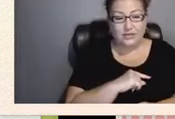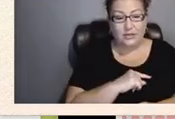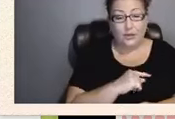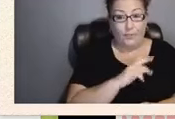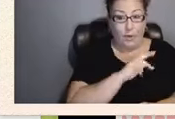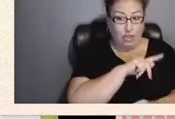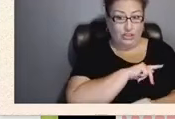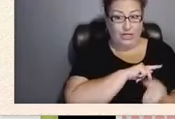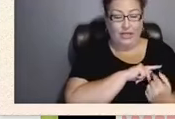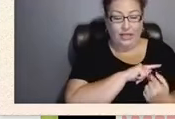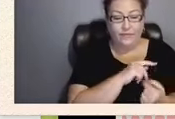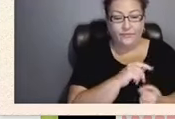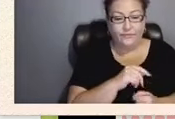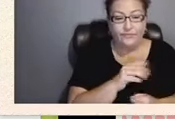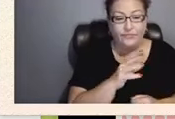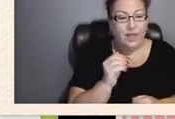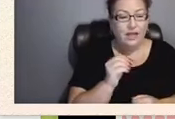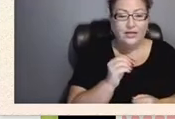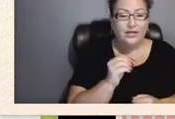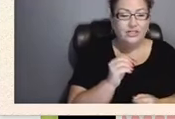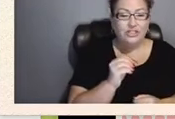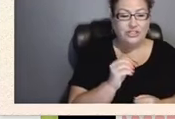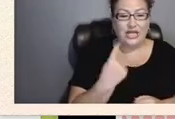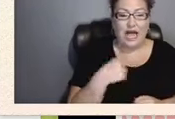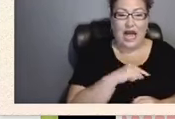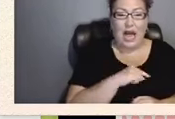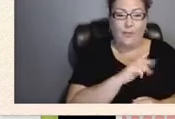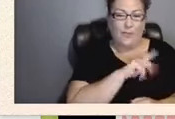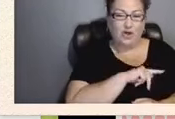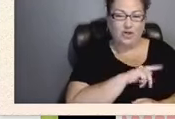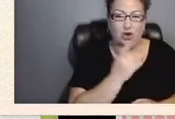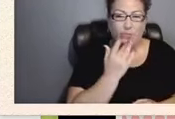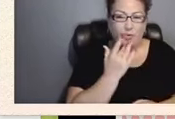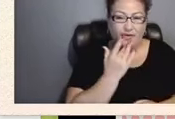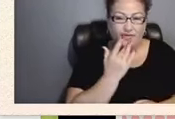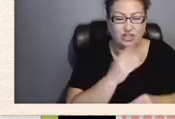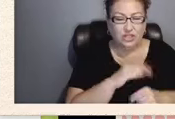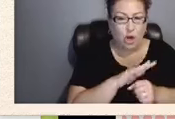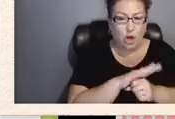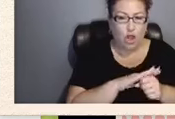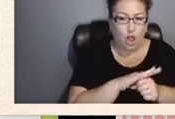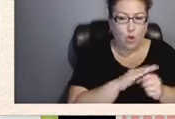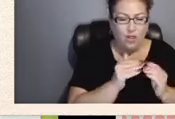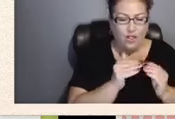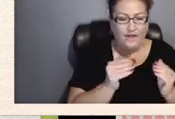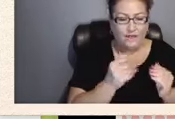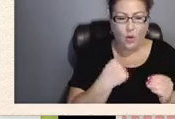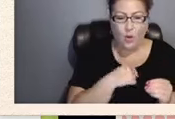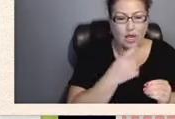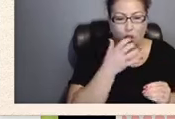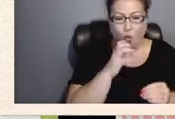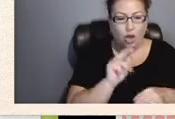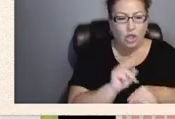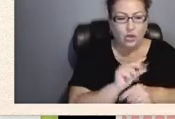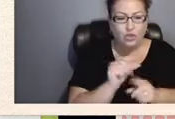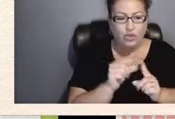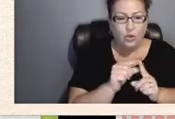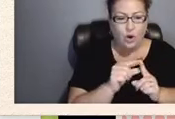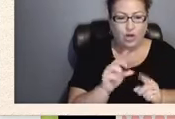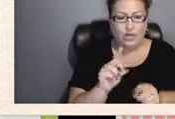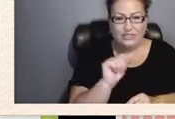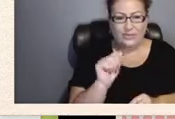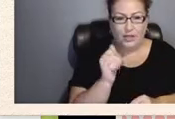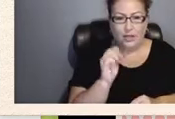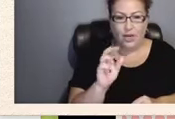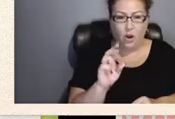and it's just our personal preference on a local level, we didn't want to use the word disability or disabled,